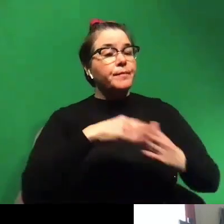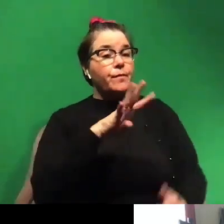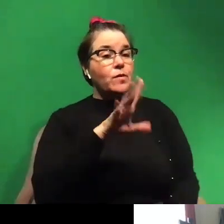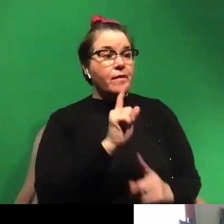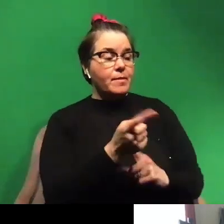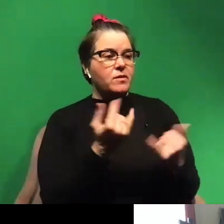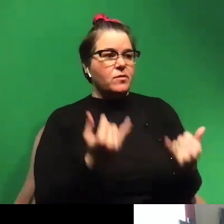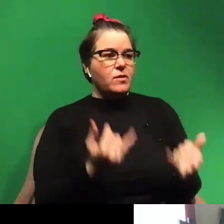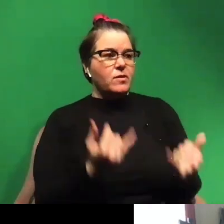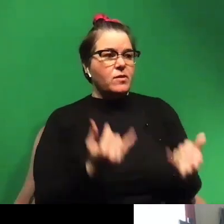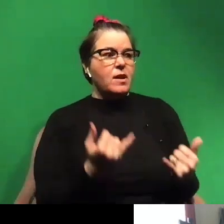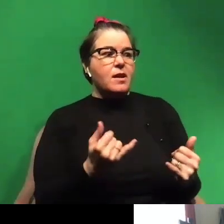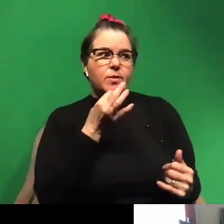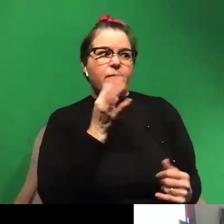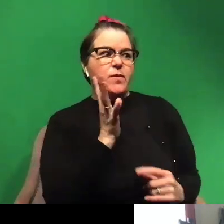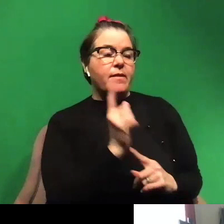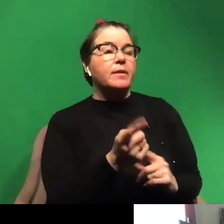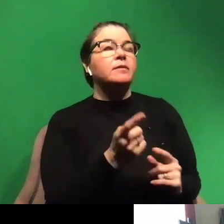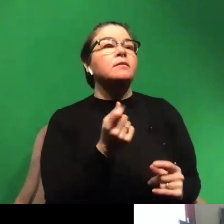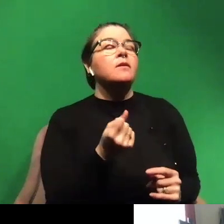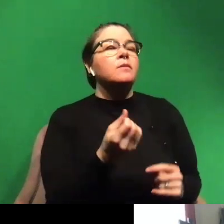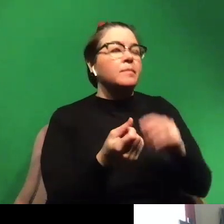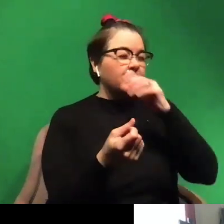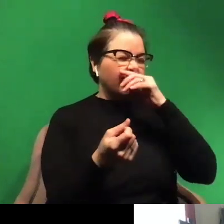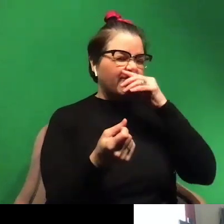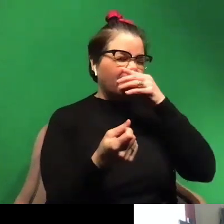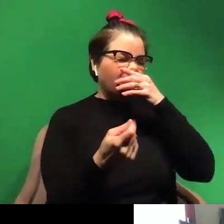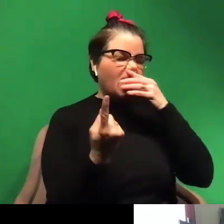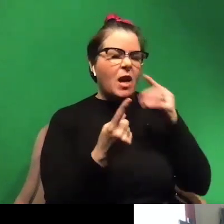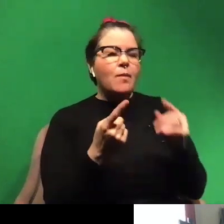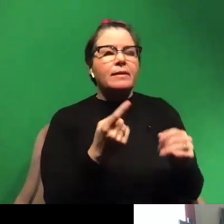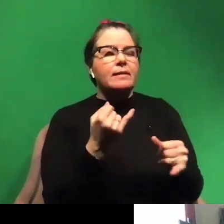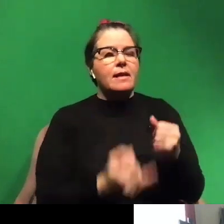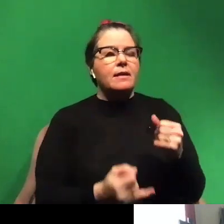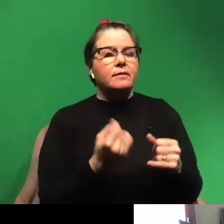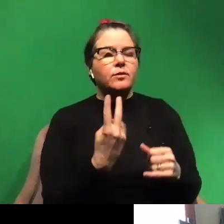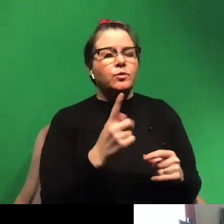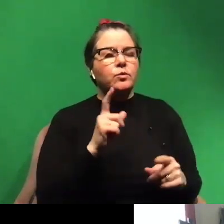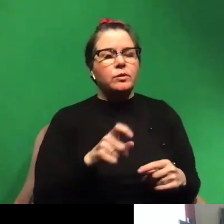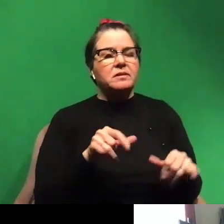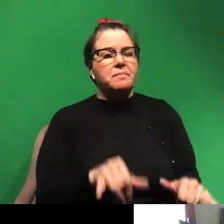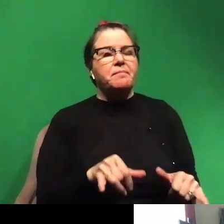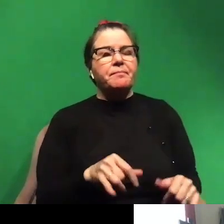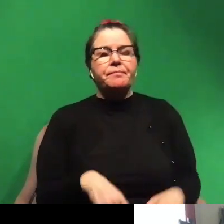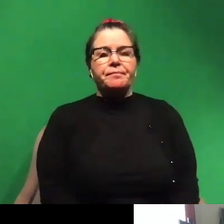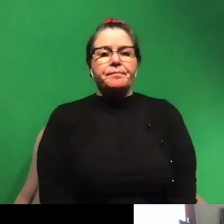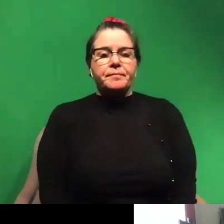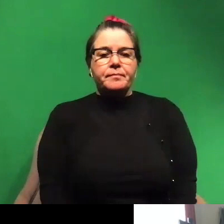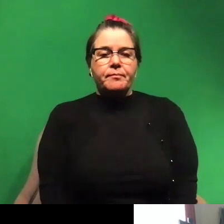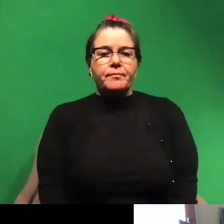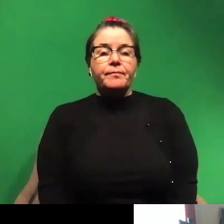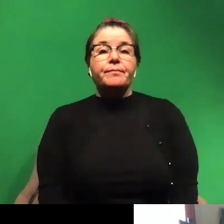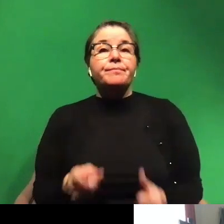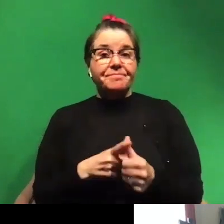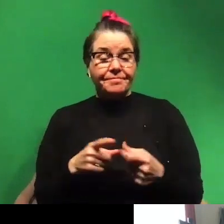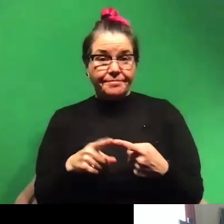minutes, and we are running up on 45 minutes. So we always ask everybody the same two questions at the end of every session. The